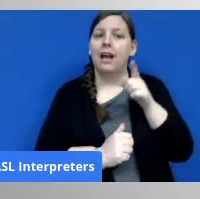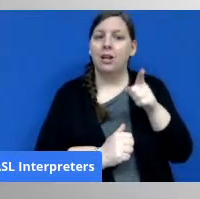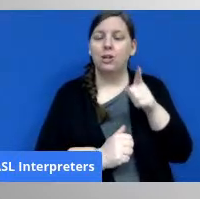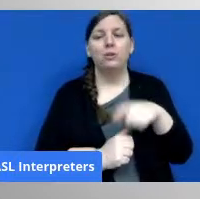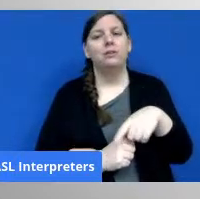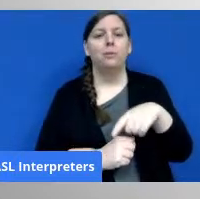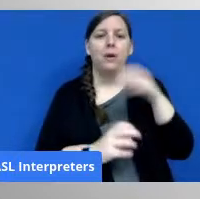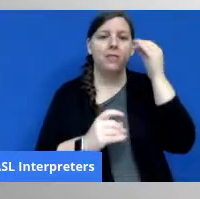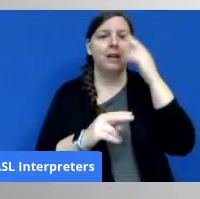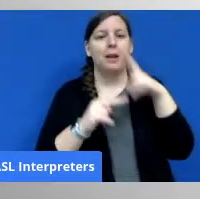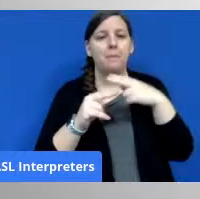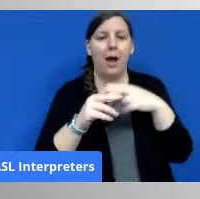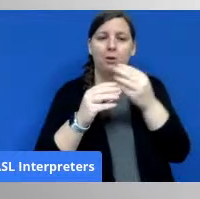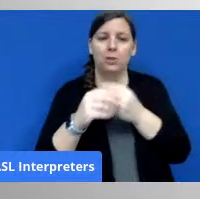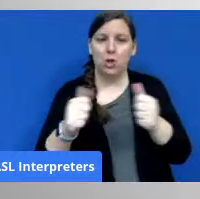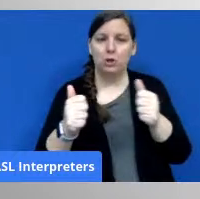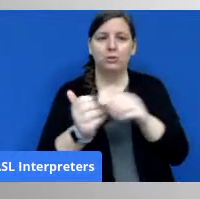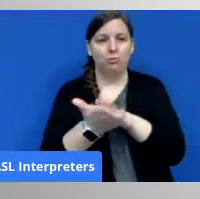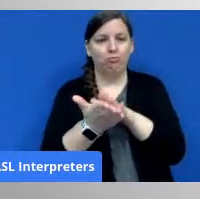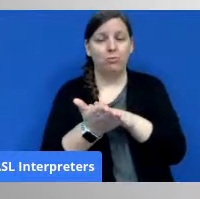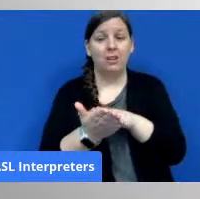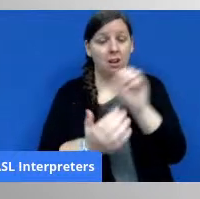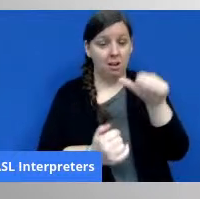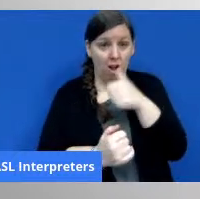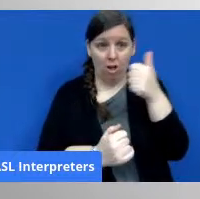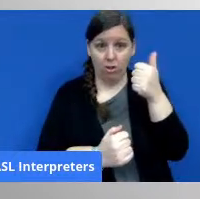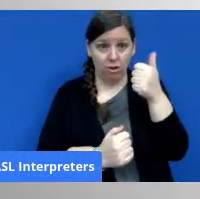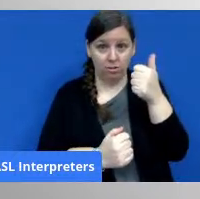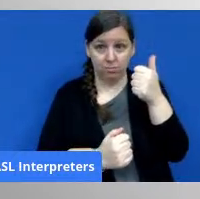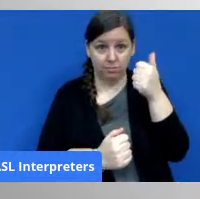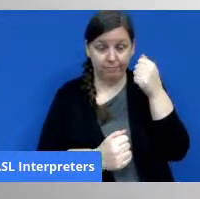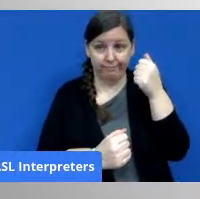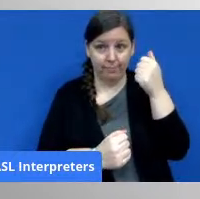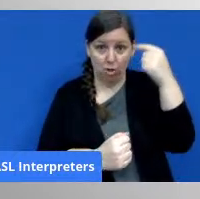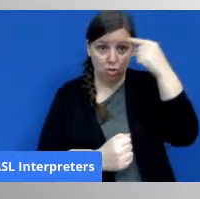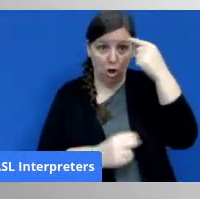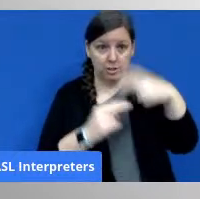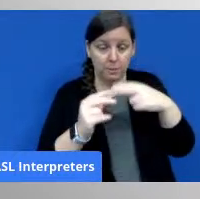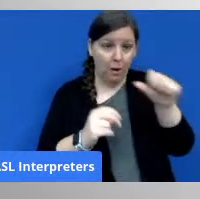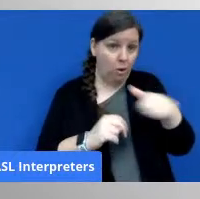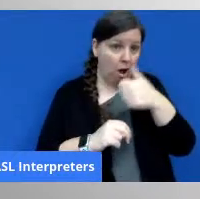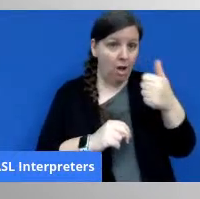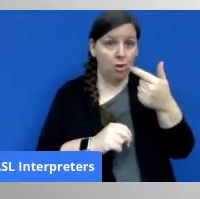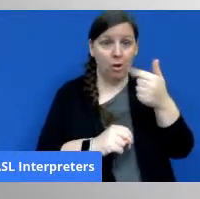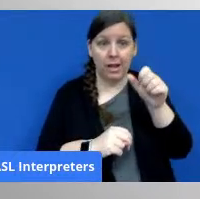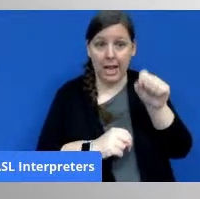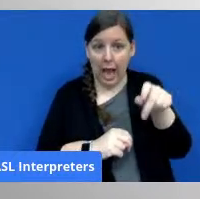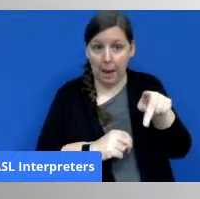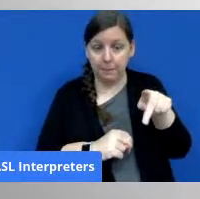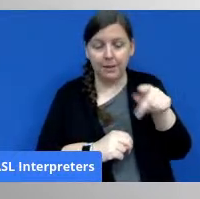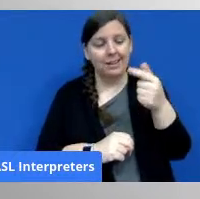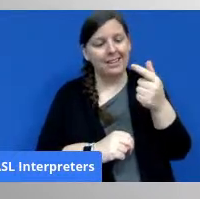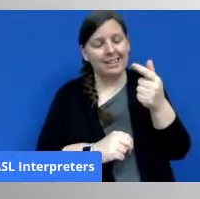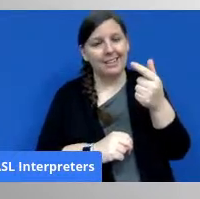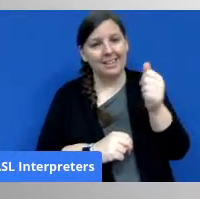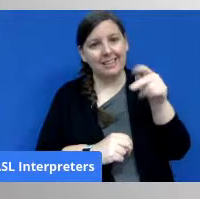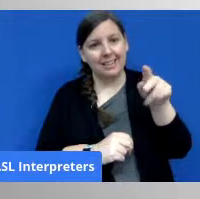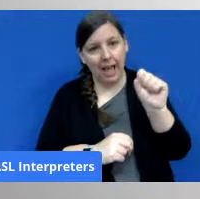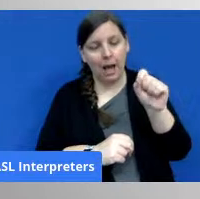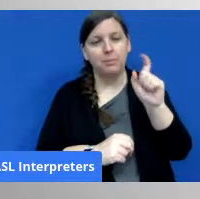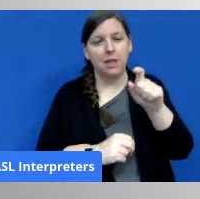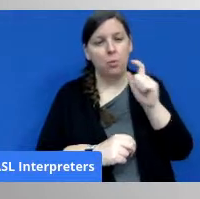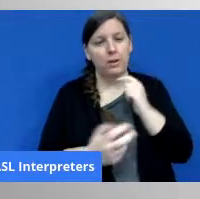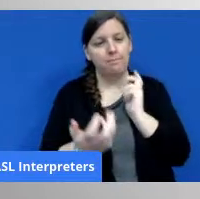as well. Any other thoughts around other gaps that would need to be addressed in order to reach that ideal